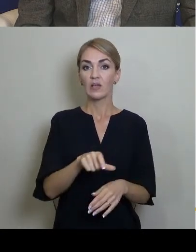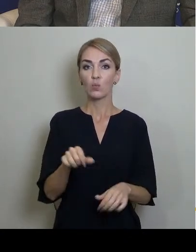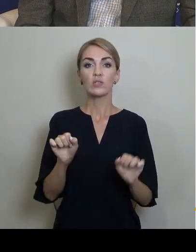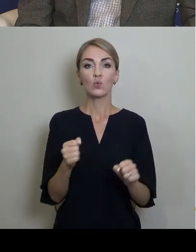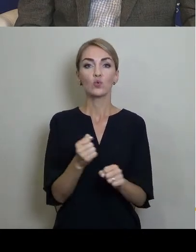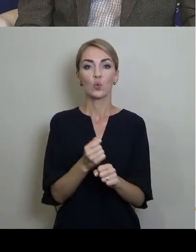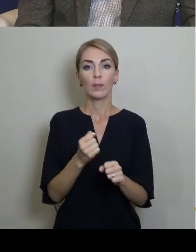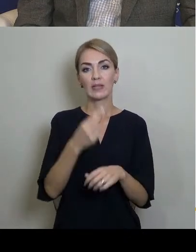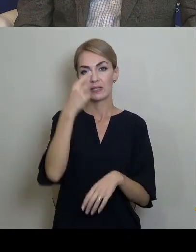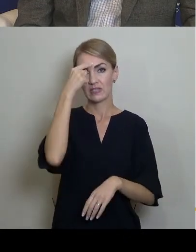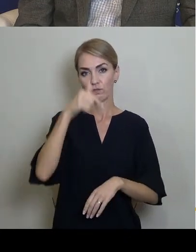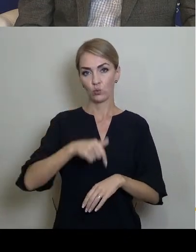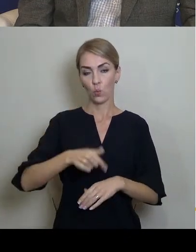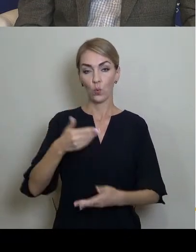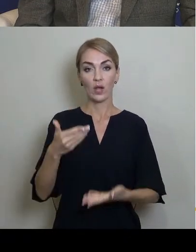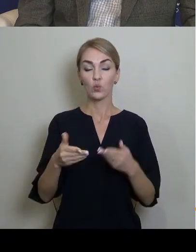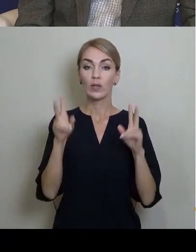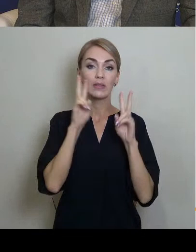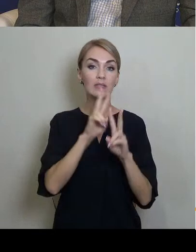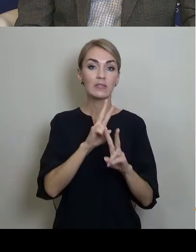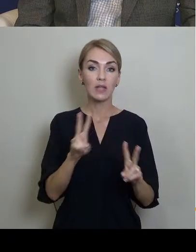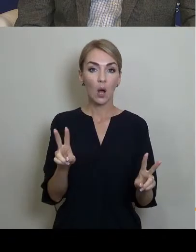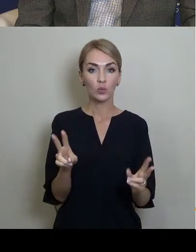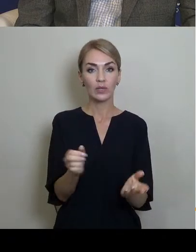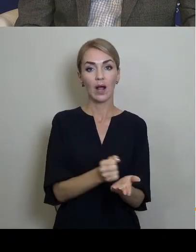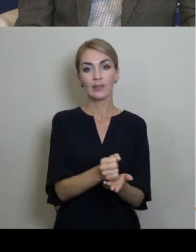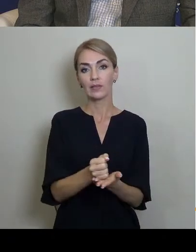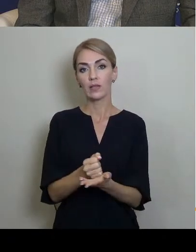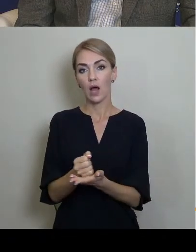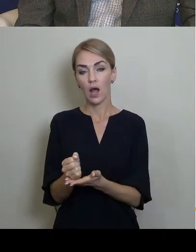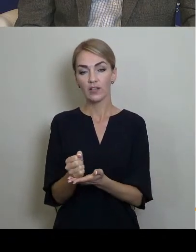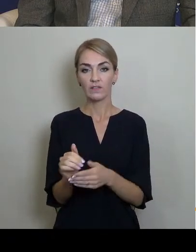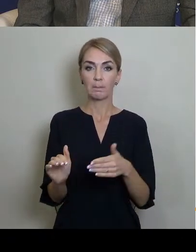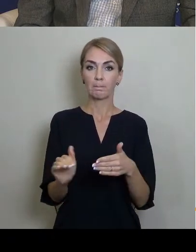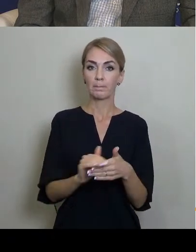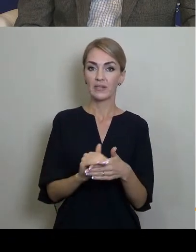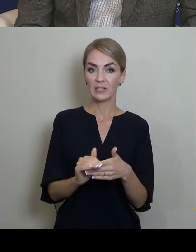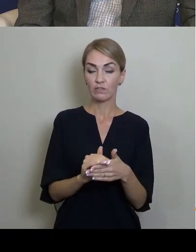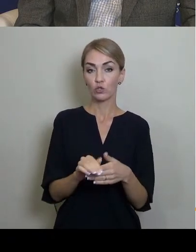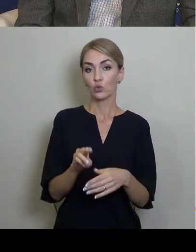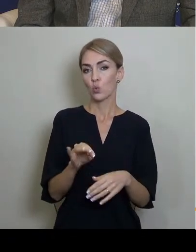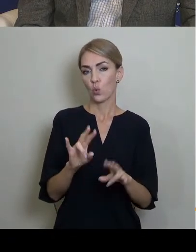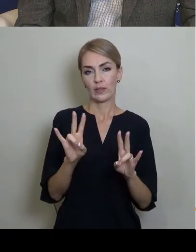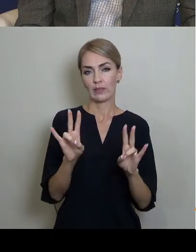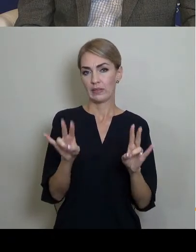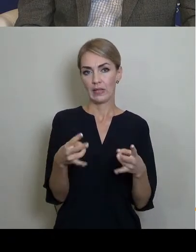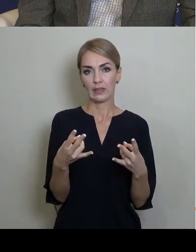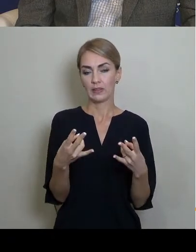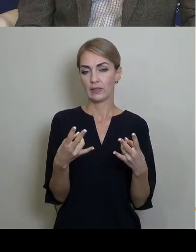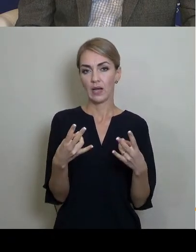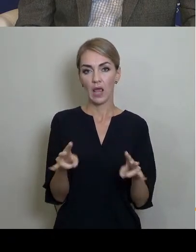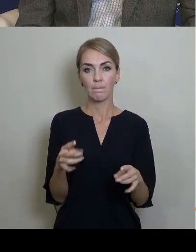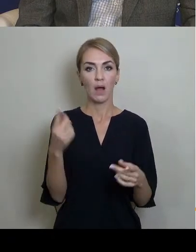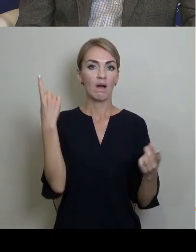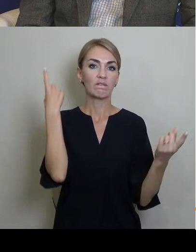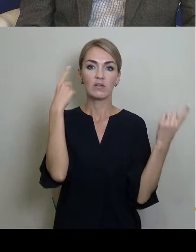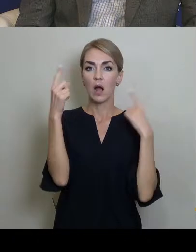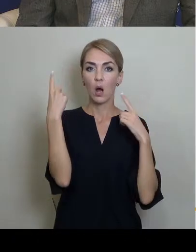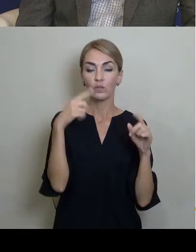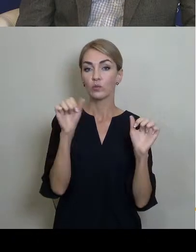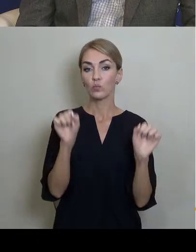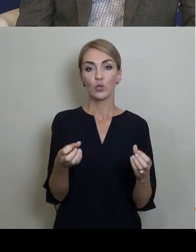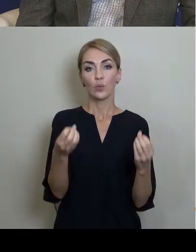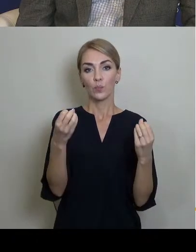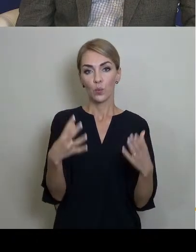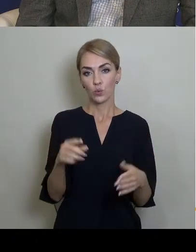okay. The voters can do it consciously. If they don't know the candidates, if they don't know the names, why would they? Why should